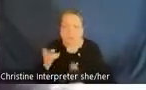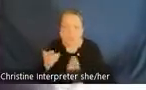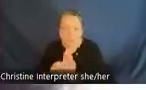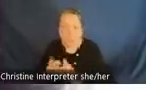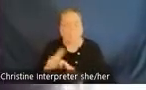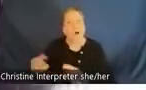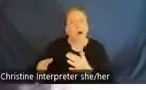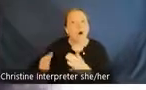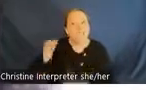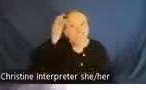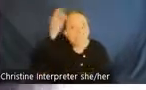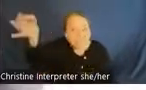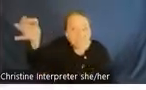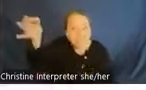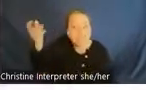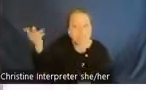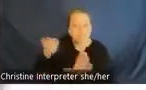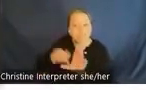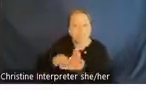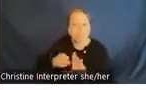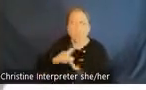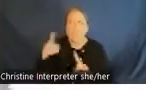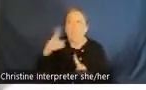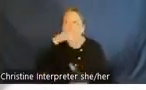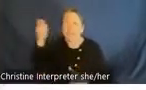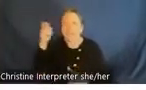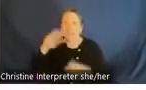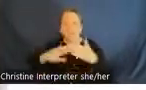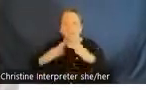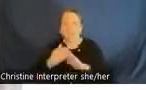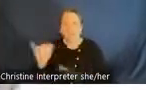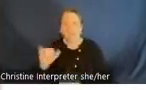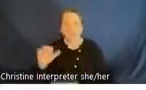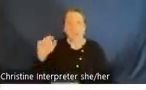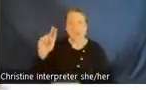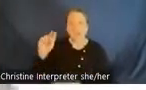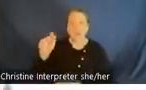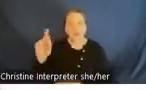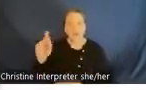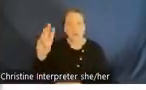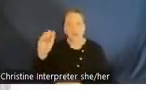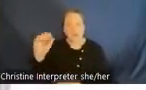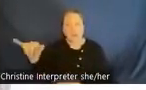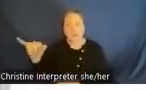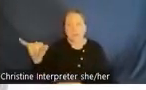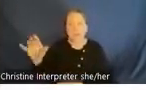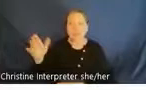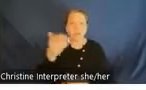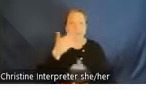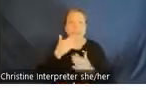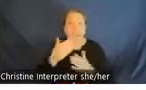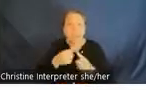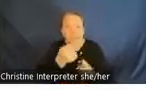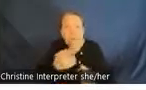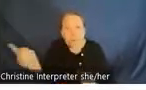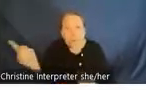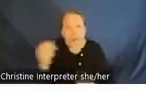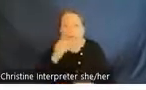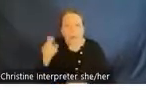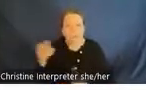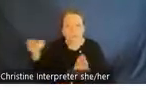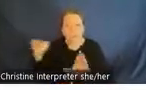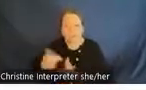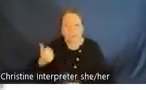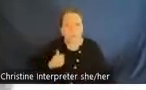happened. But thanks to communities like Another Way, thanks to people like you guys, I didn't have to go that route. I could choose to draw